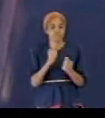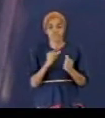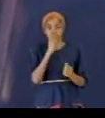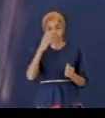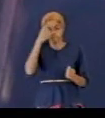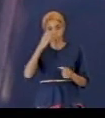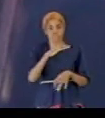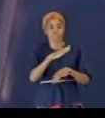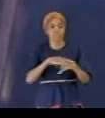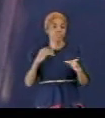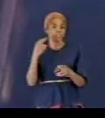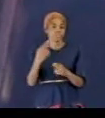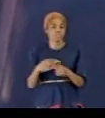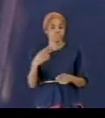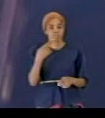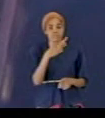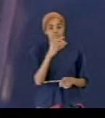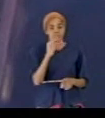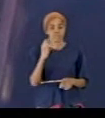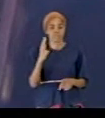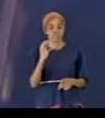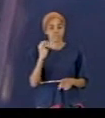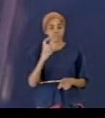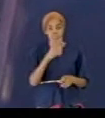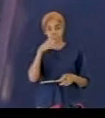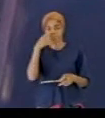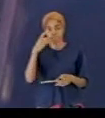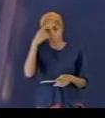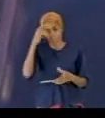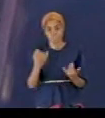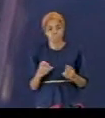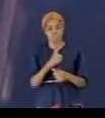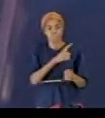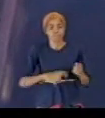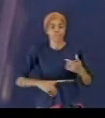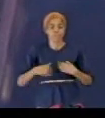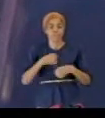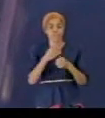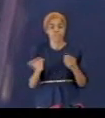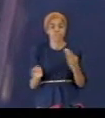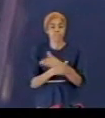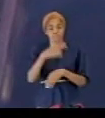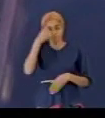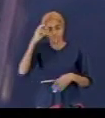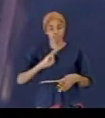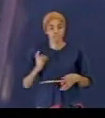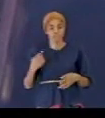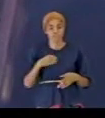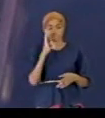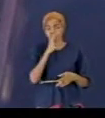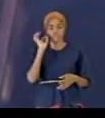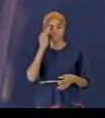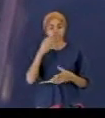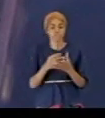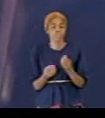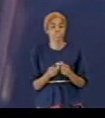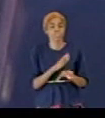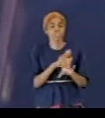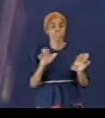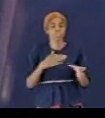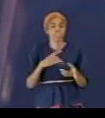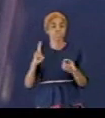the Lord hath made room for us, and we shall be fruitful in the land. And he went up from thence to